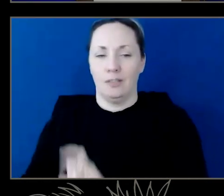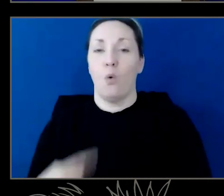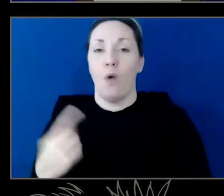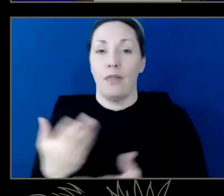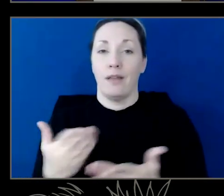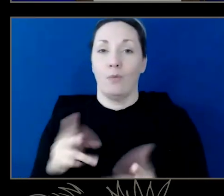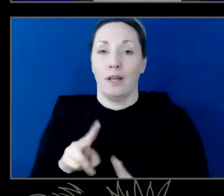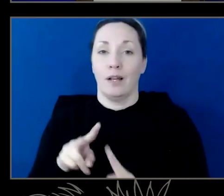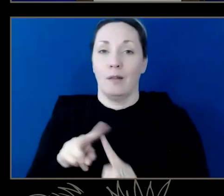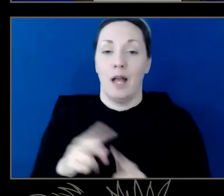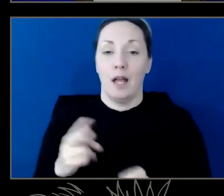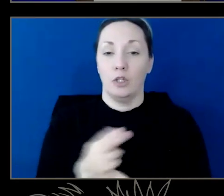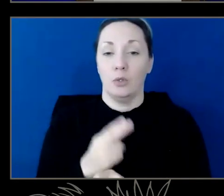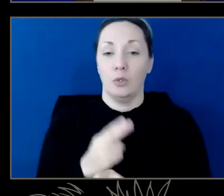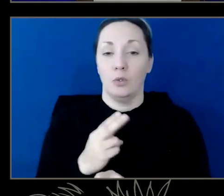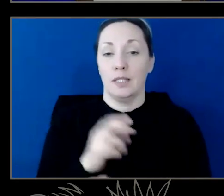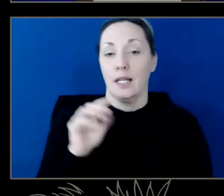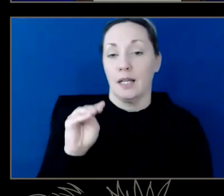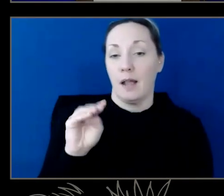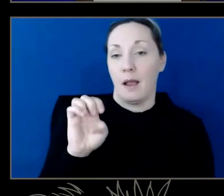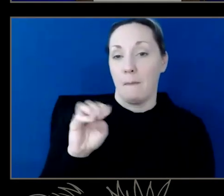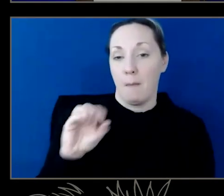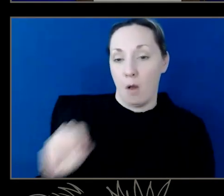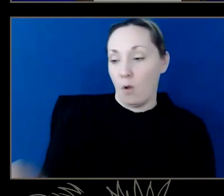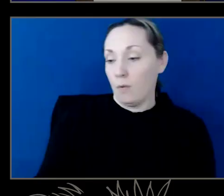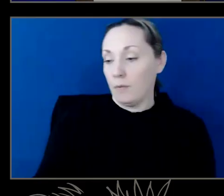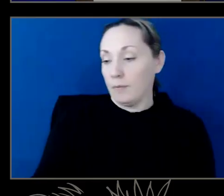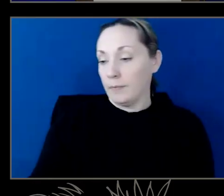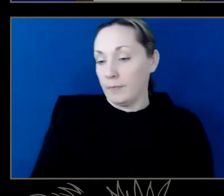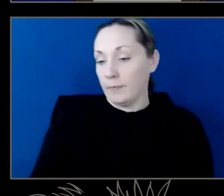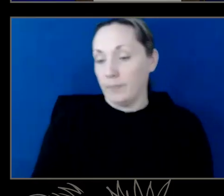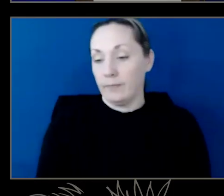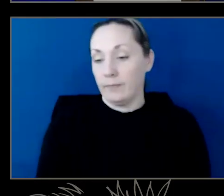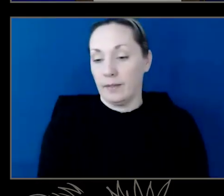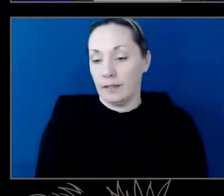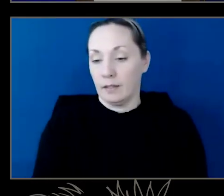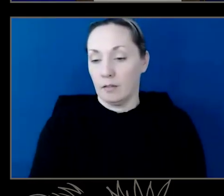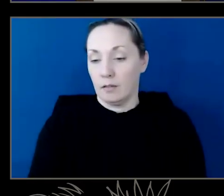first using memo. So const memo box